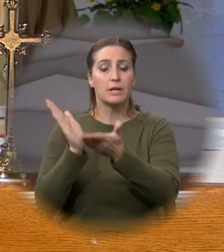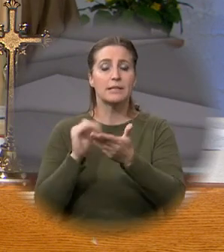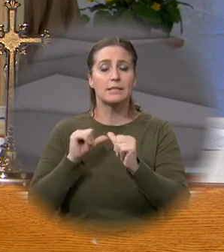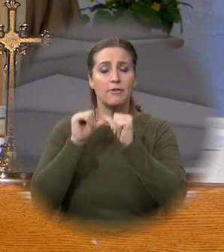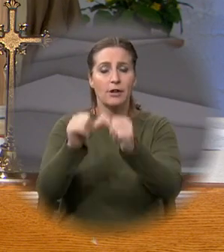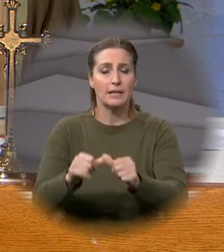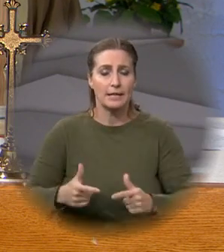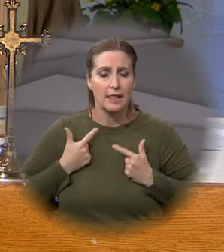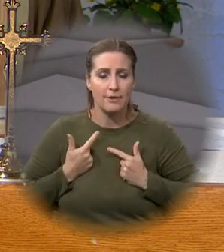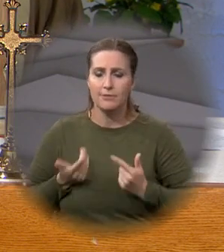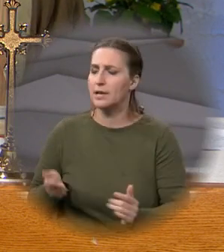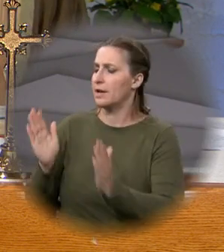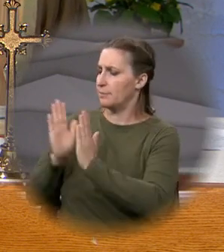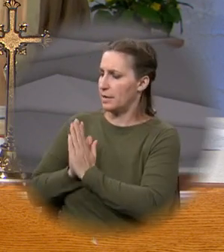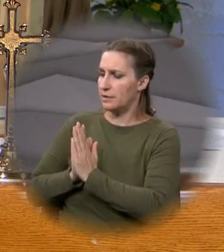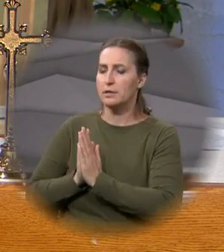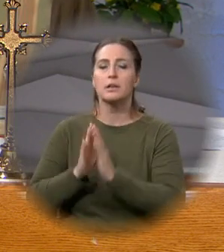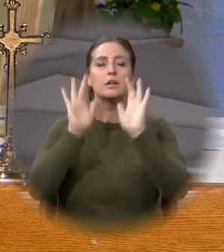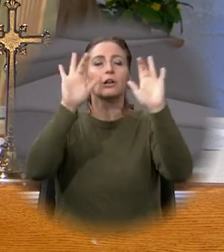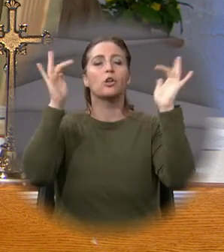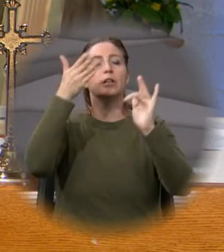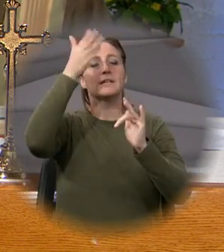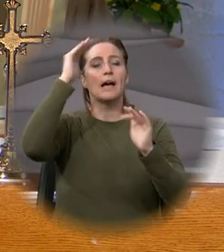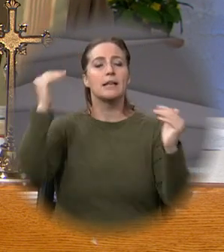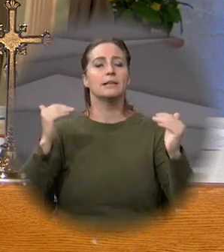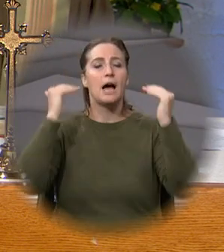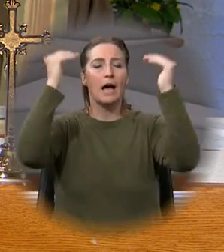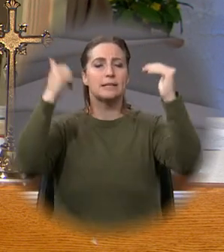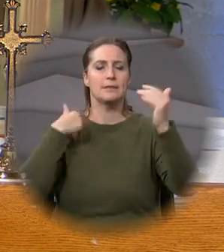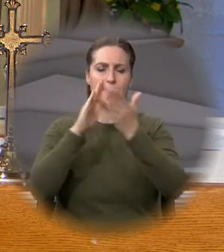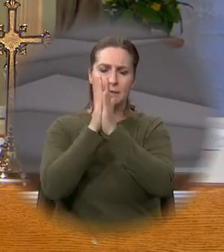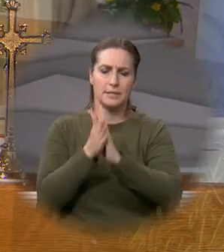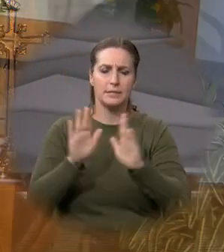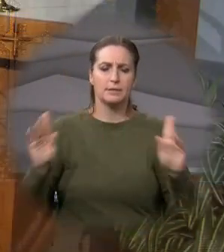life everlasting. Amen. Glory to God in the highest.